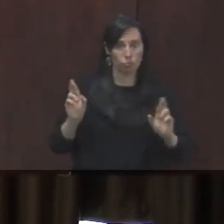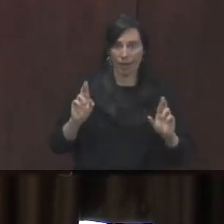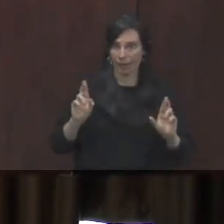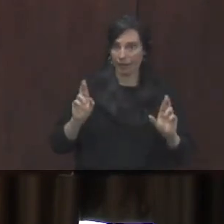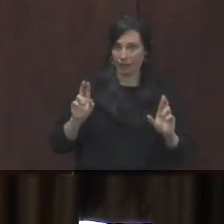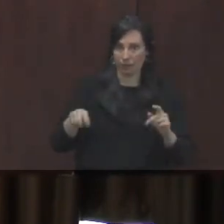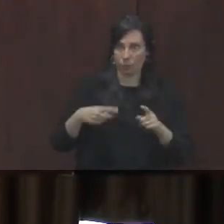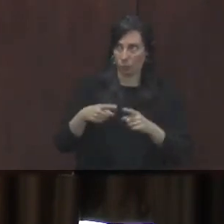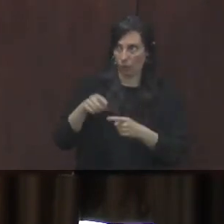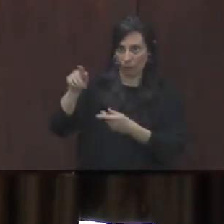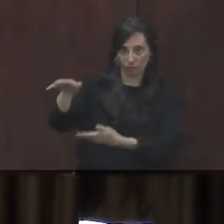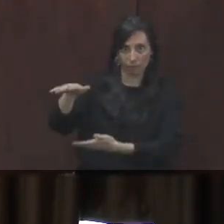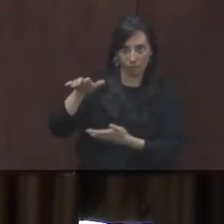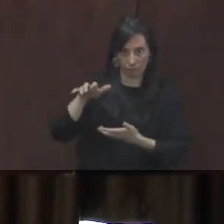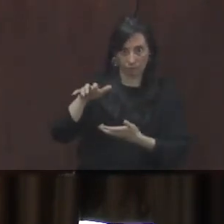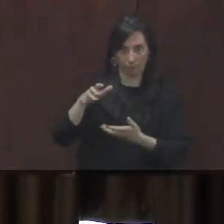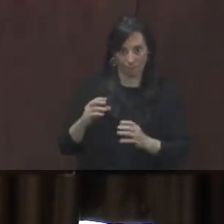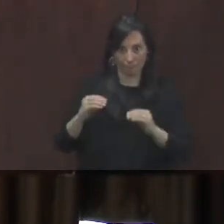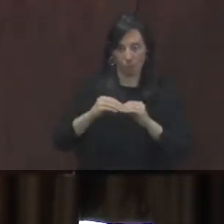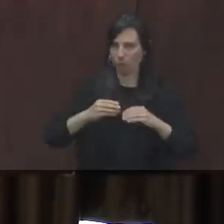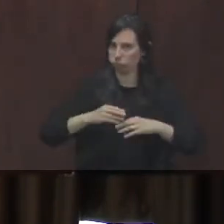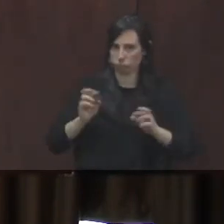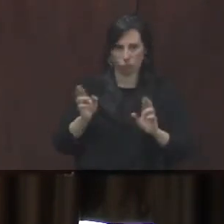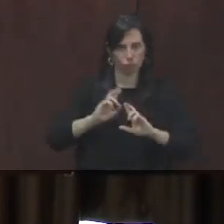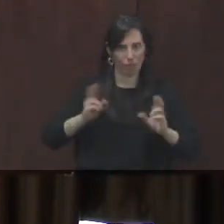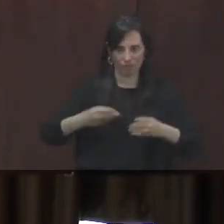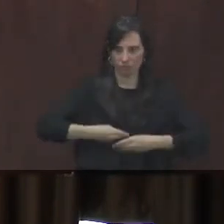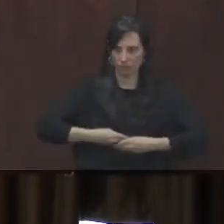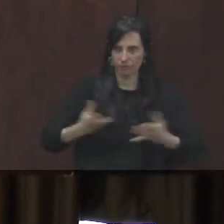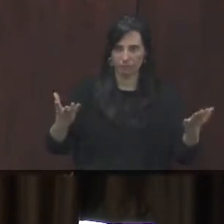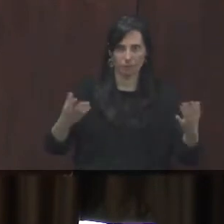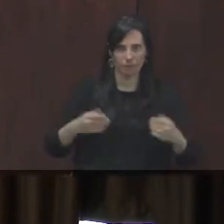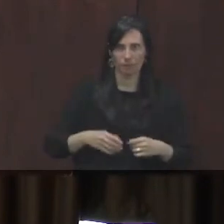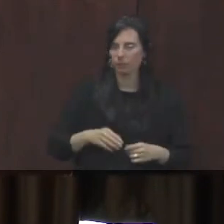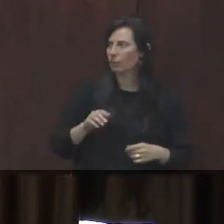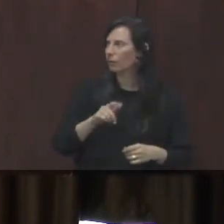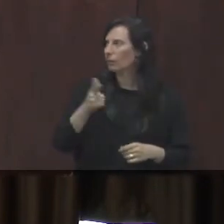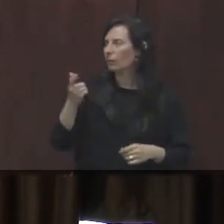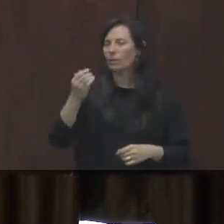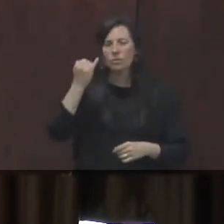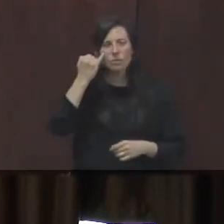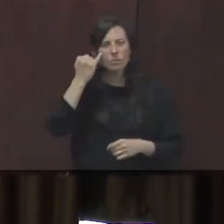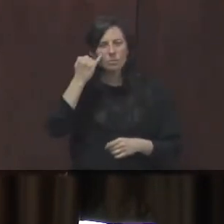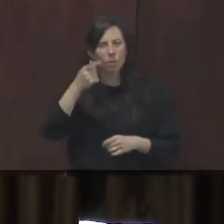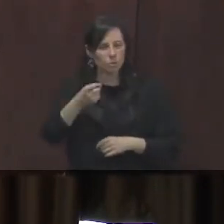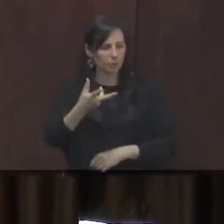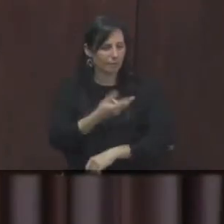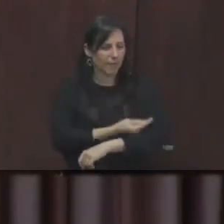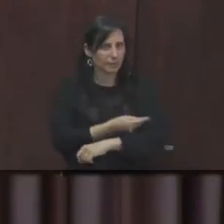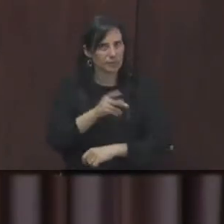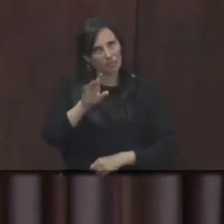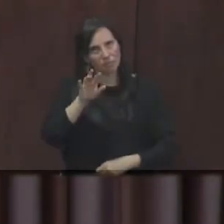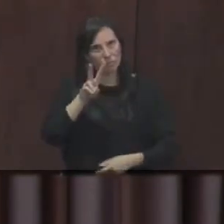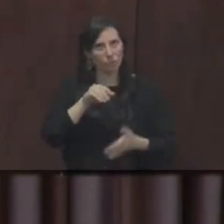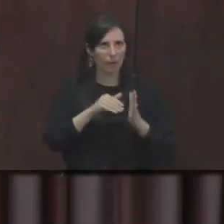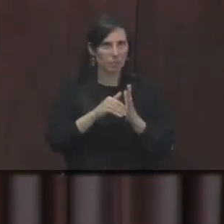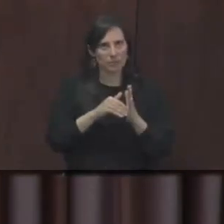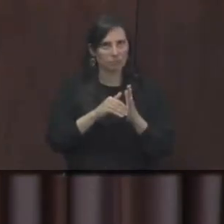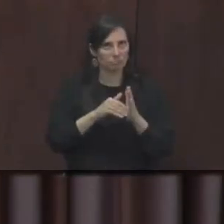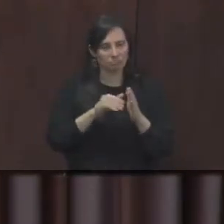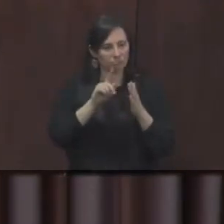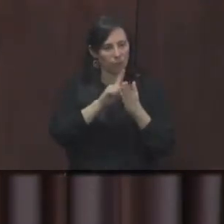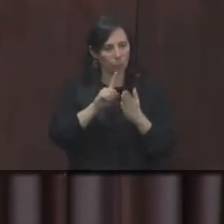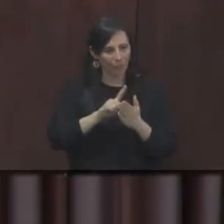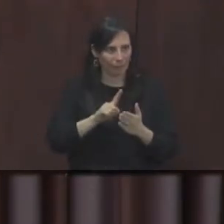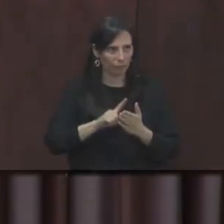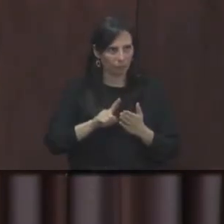that allotment comes in. And again, so if we were doing 2,000 a month, 2,000 a week, which is around, let's say, 9,000 a month, that's just what the county itself